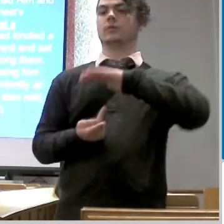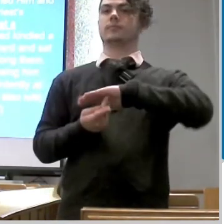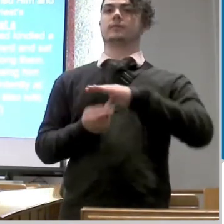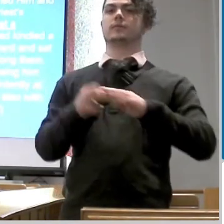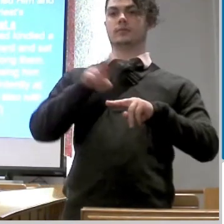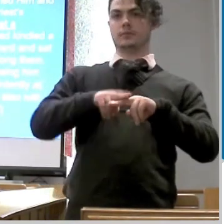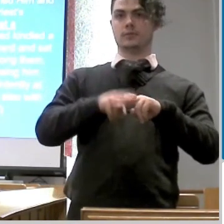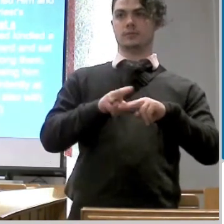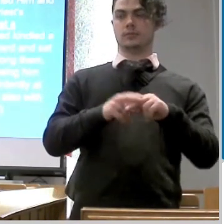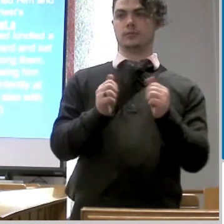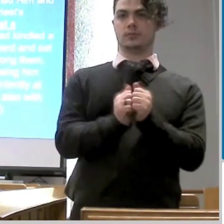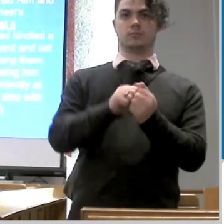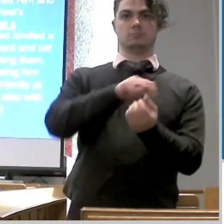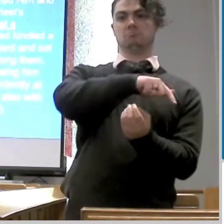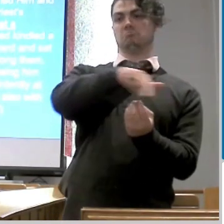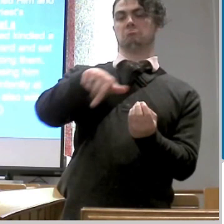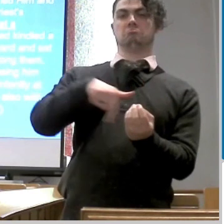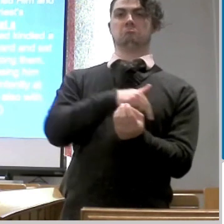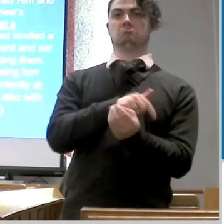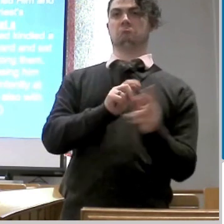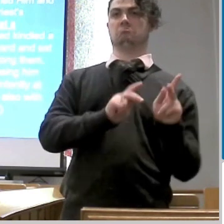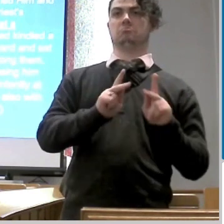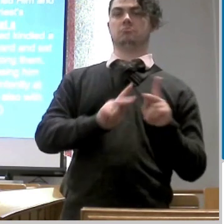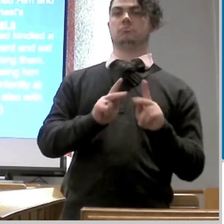sat down among them this is just a random group of people